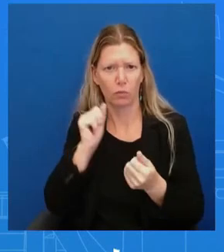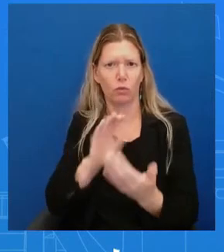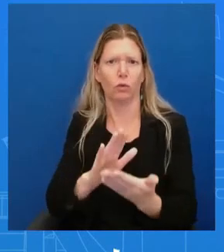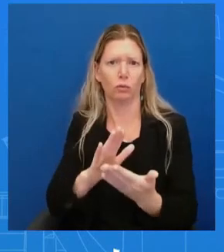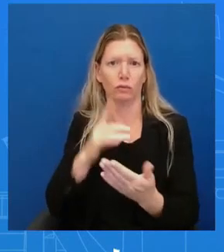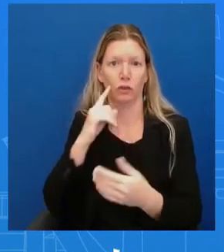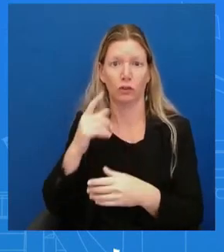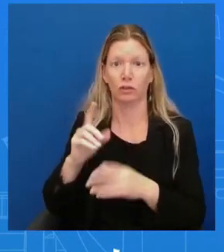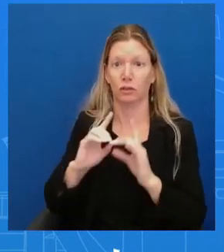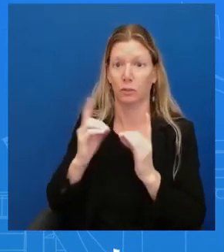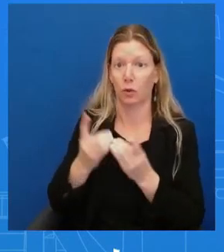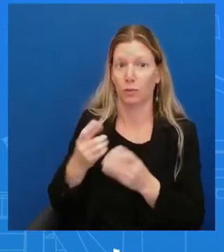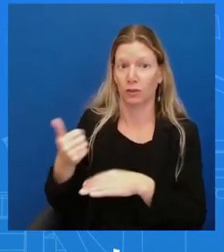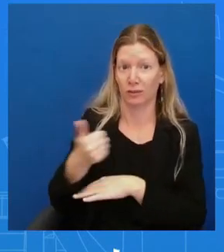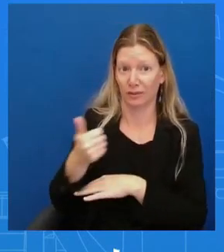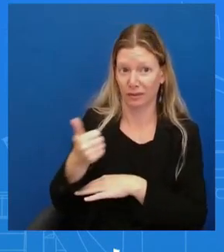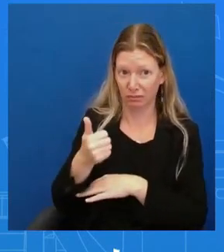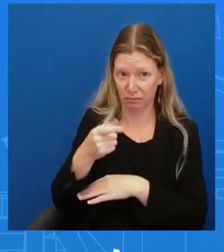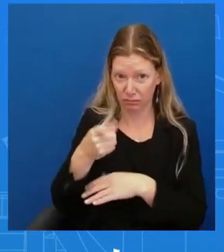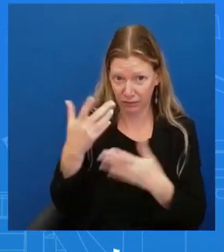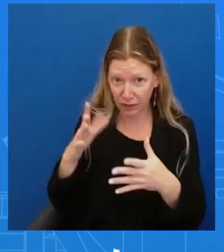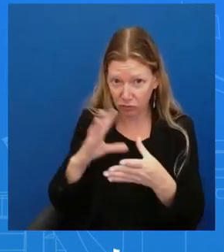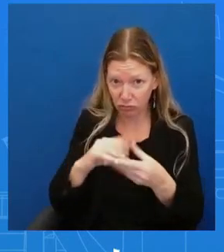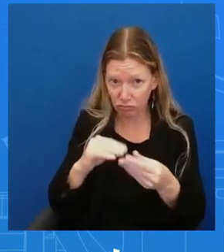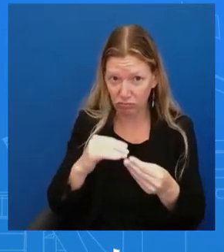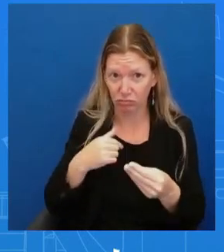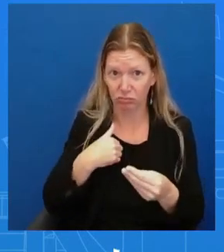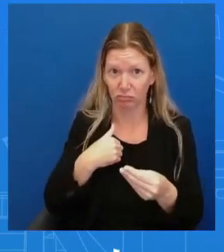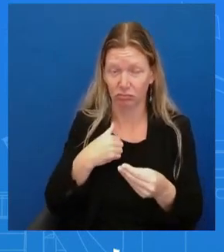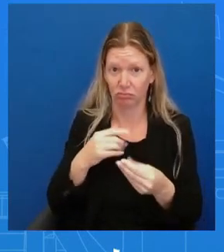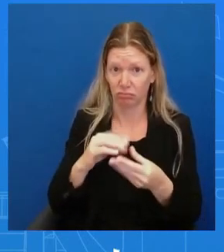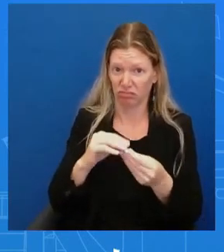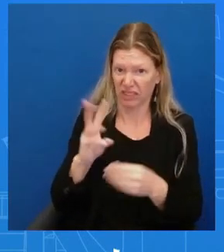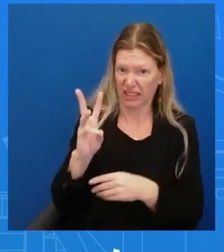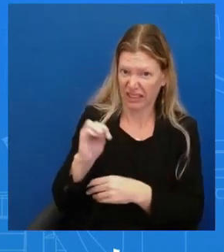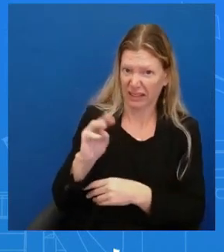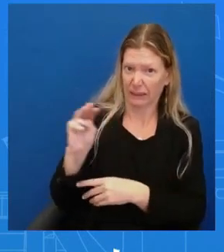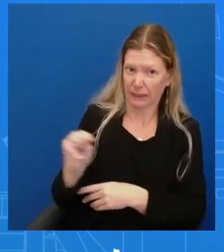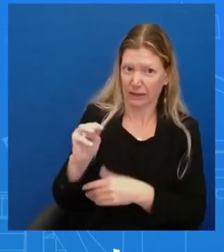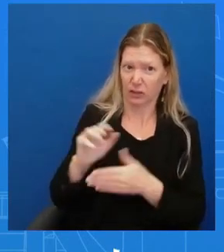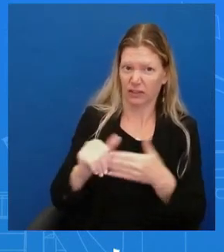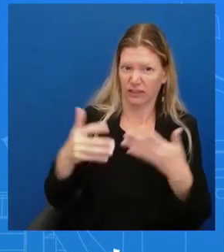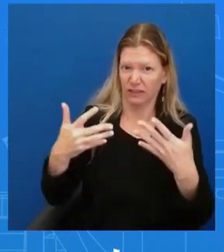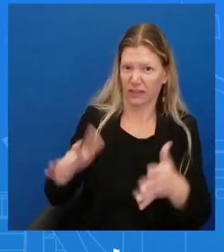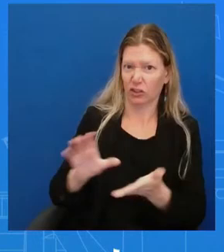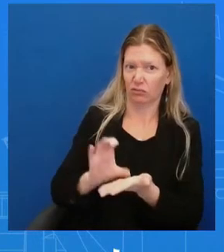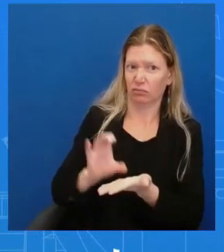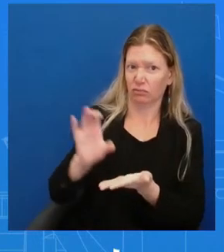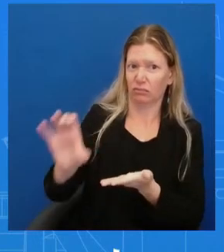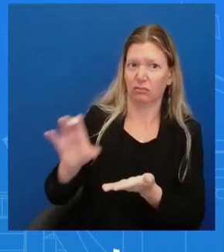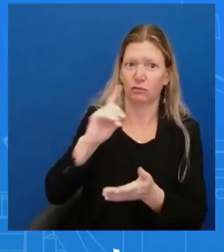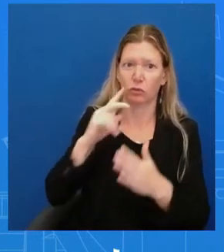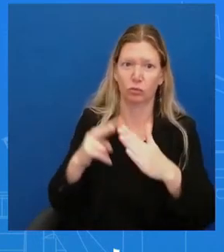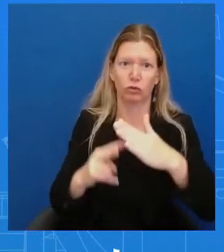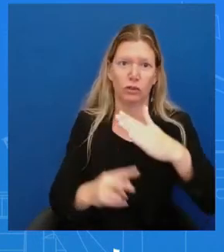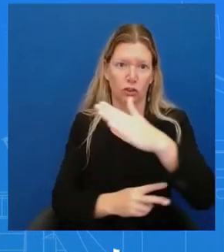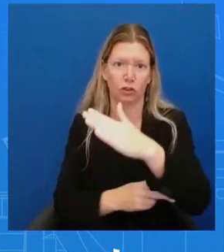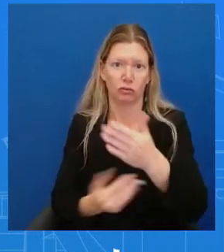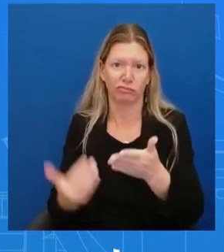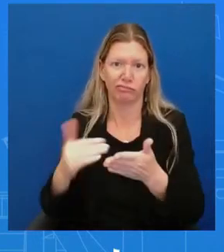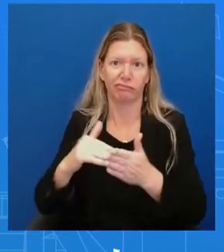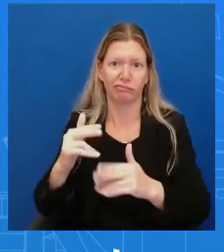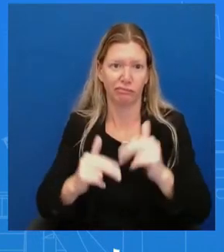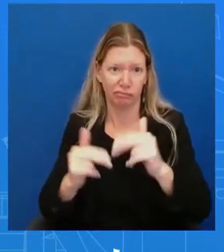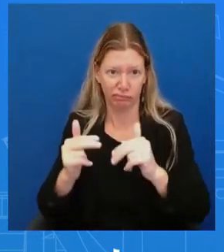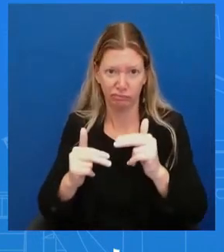been provided to get that bridge done. And look, we're going to do everything that we can to get the port open as soon as possible,